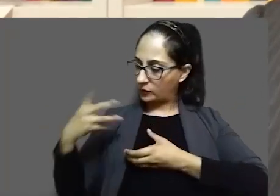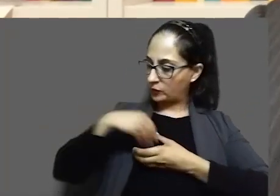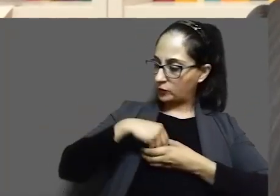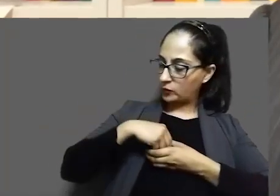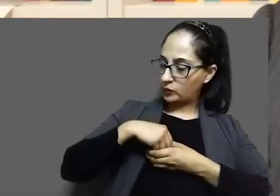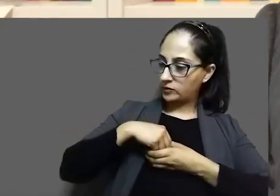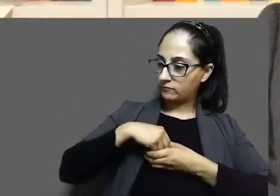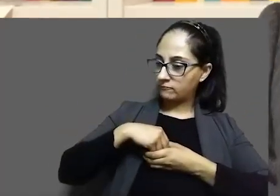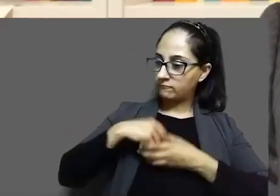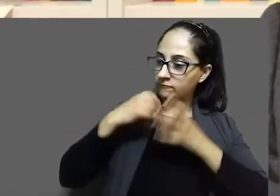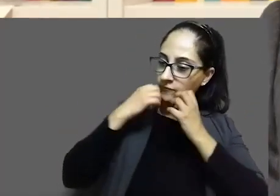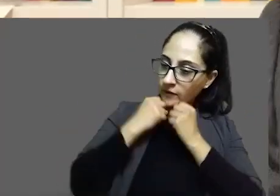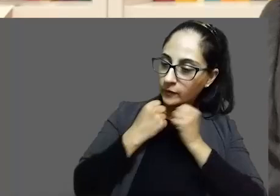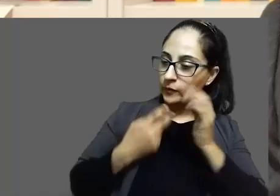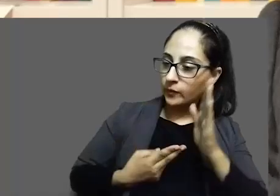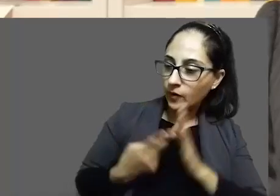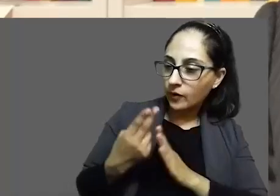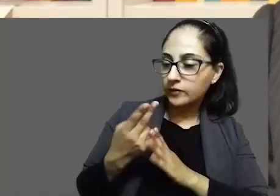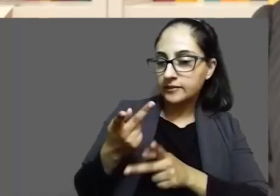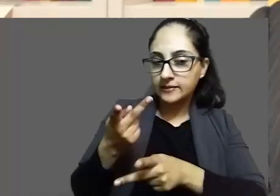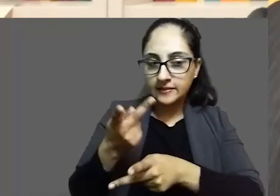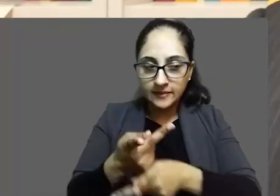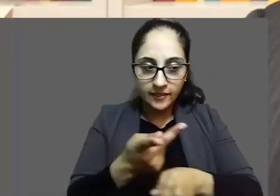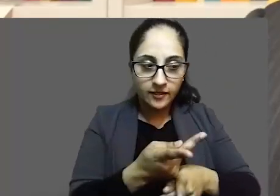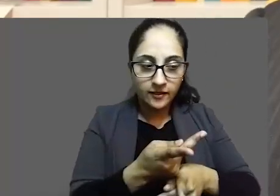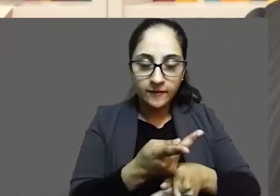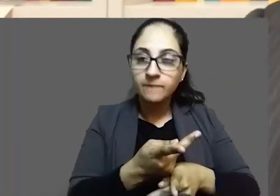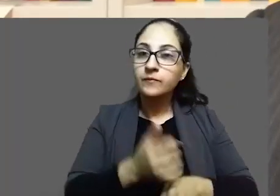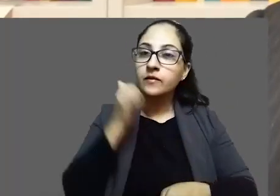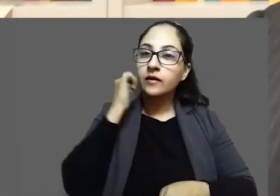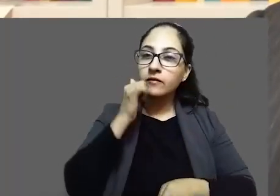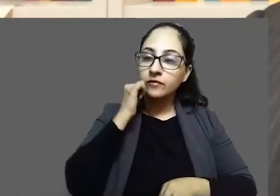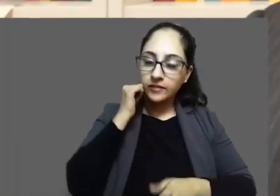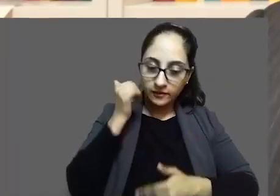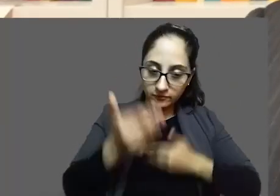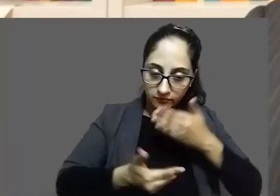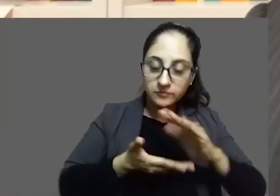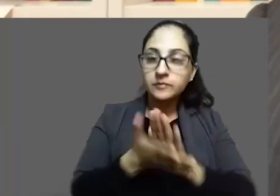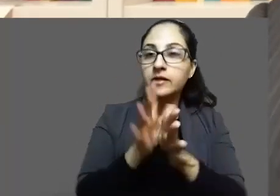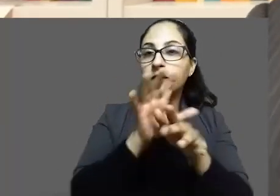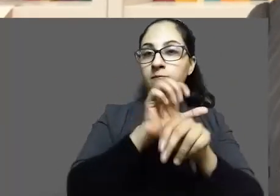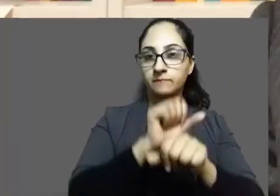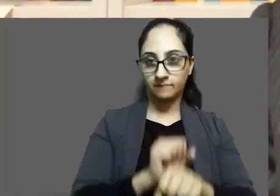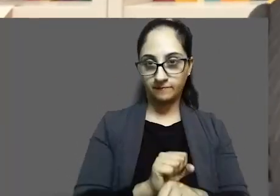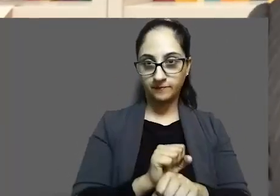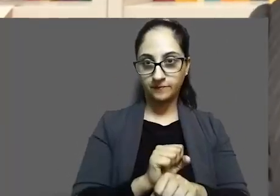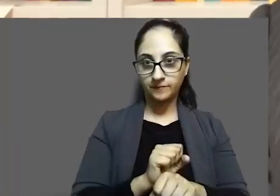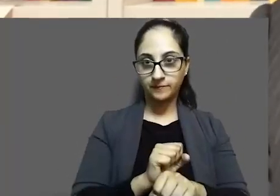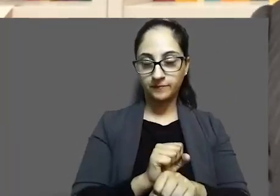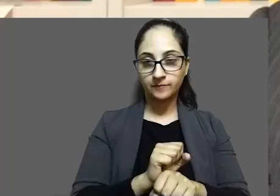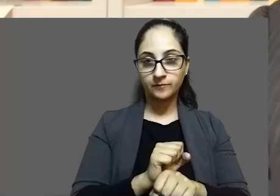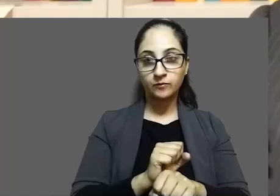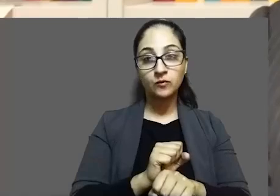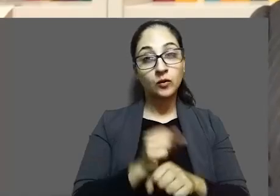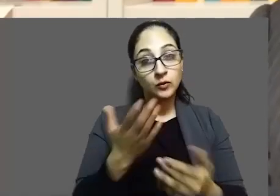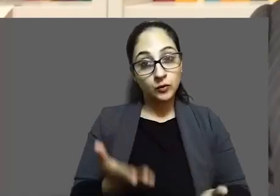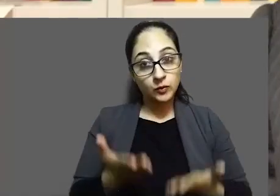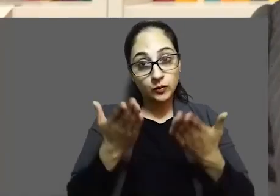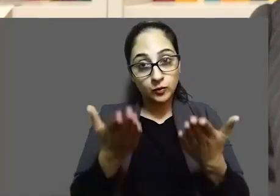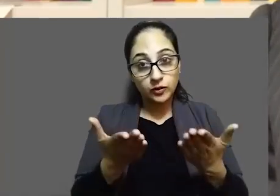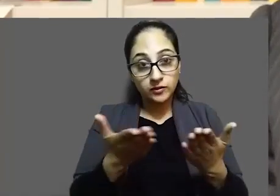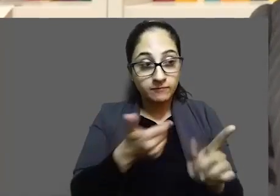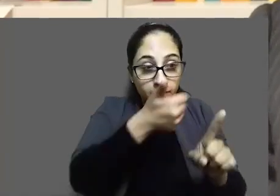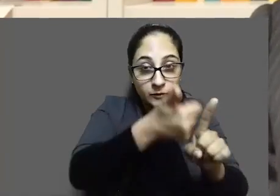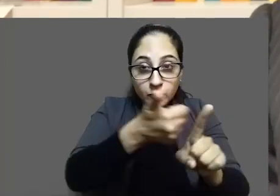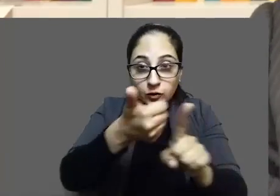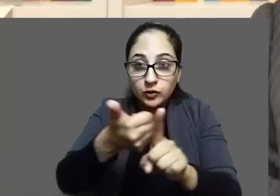be asking ourselves, which is, what does Imam Ali mean to me? And Rina, I want to turn that question to you and ask you, what